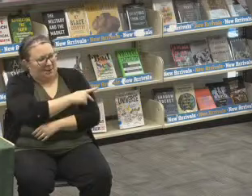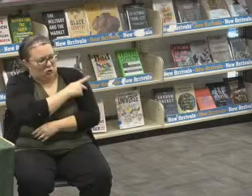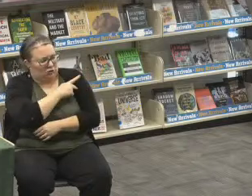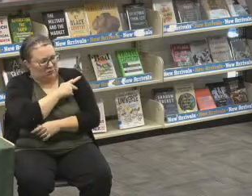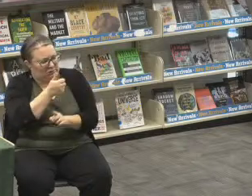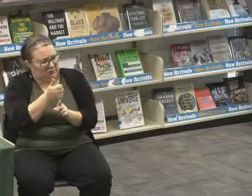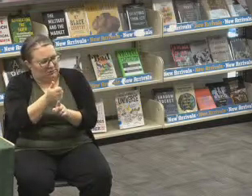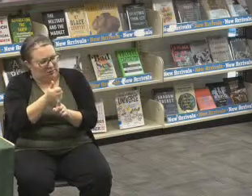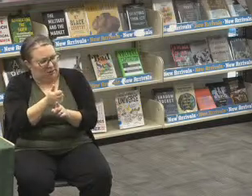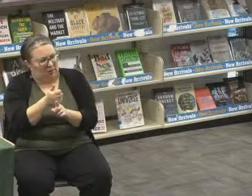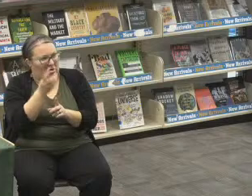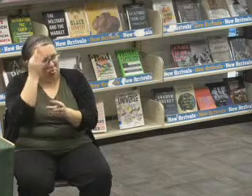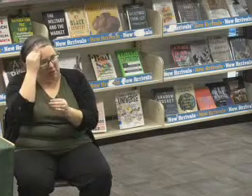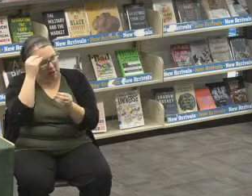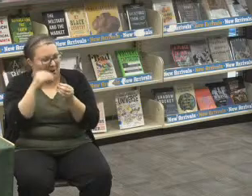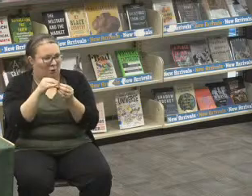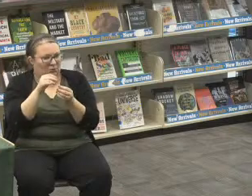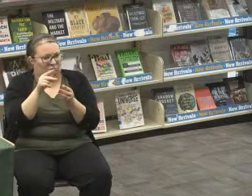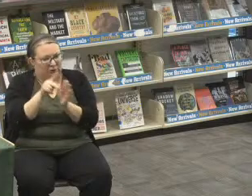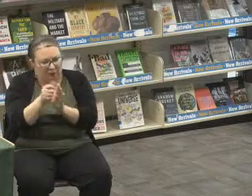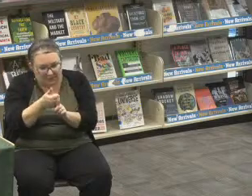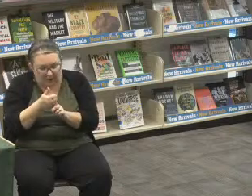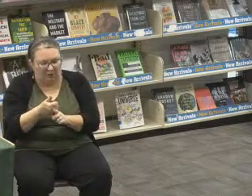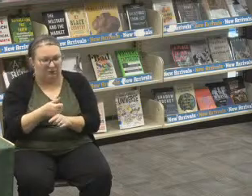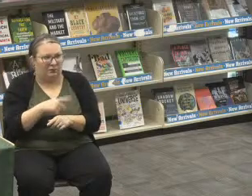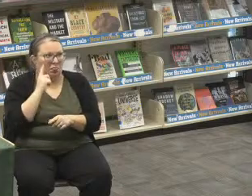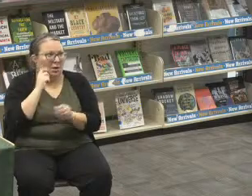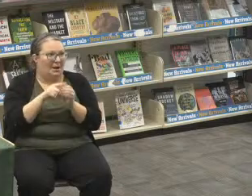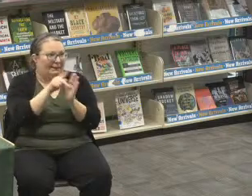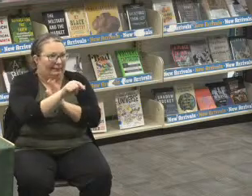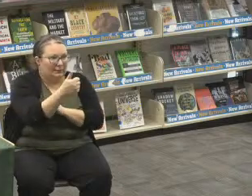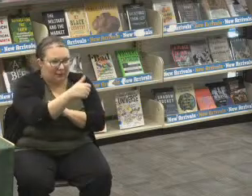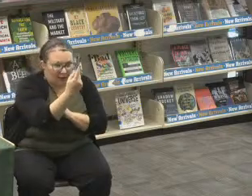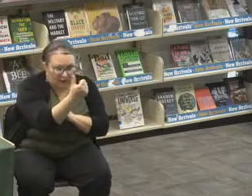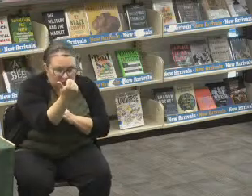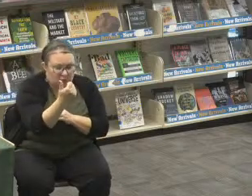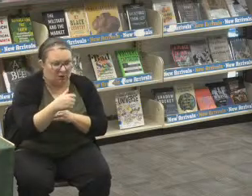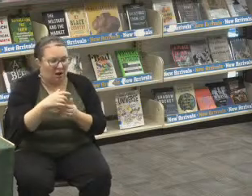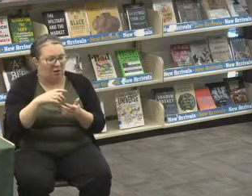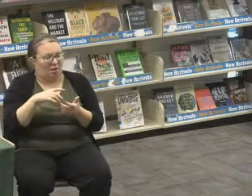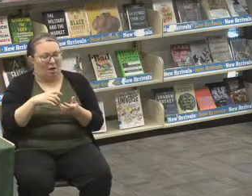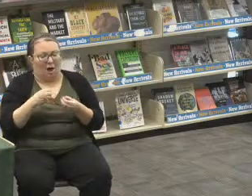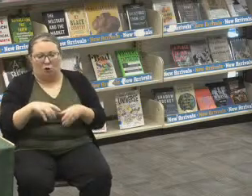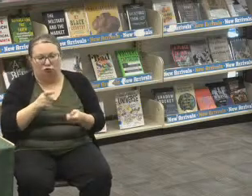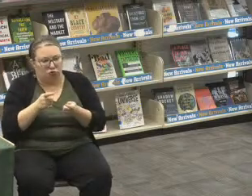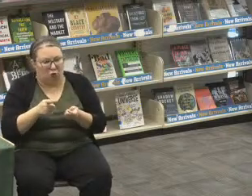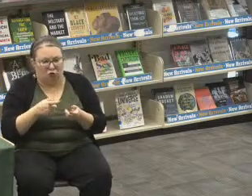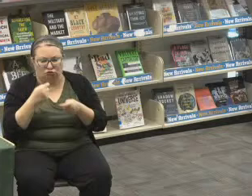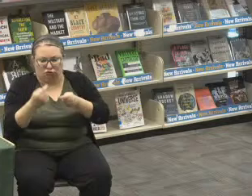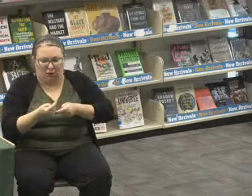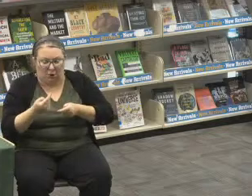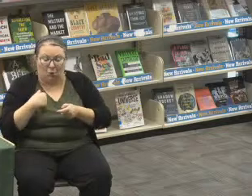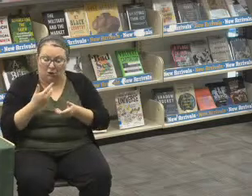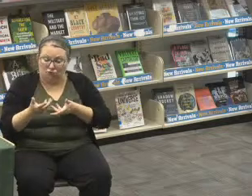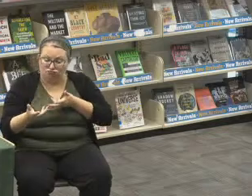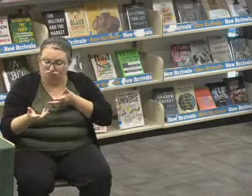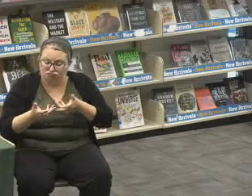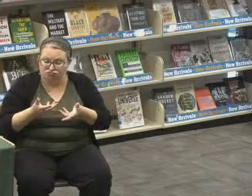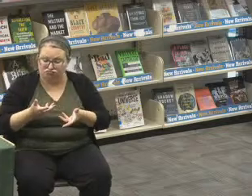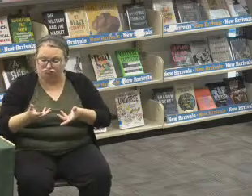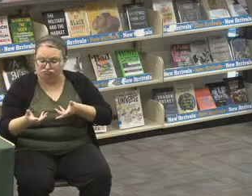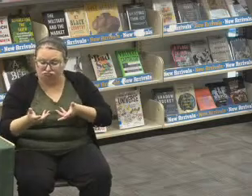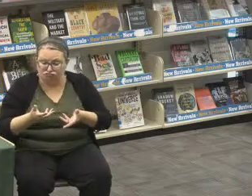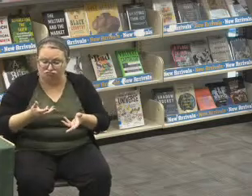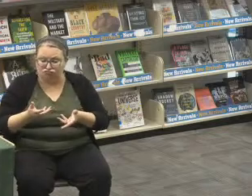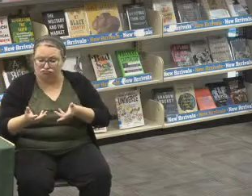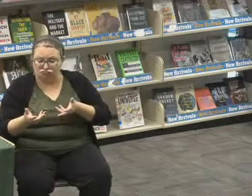were suicidal, homicidal, or out of control and struggling. And we could just kind of drop